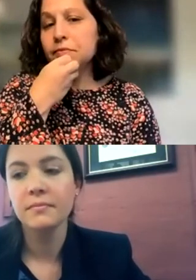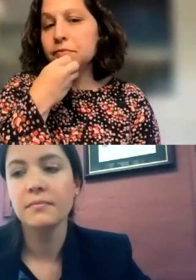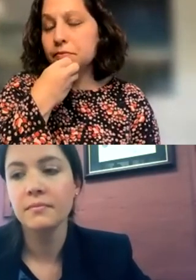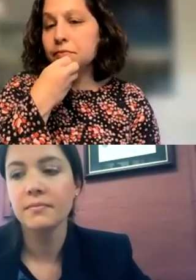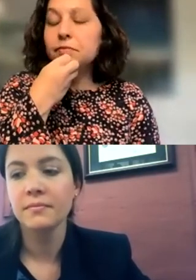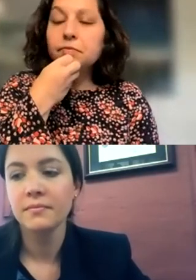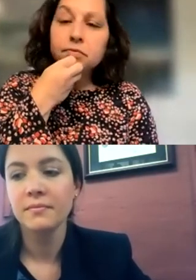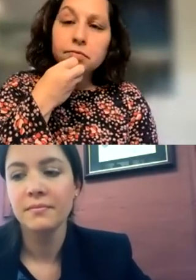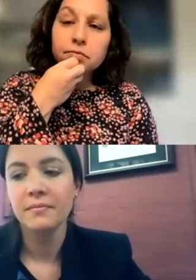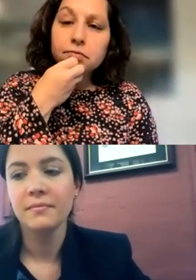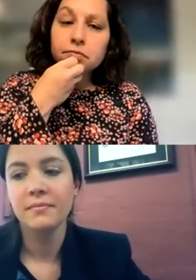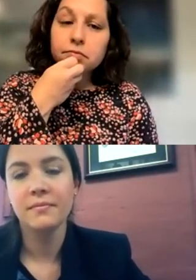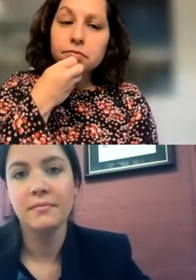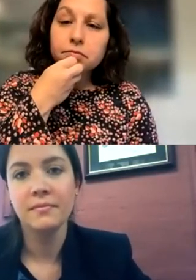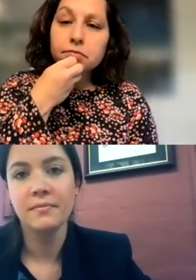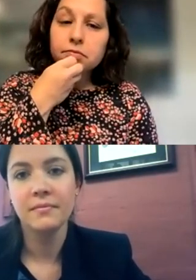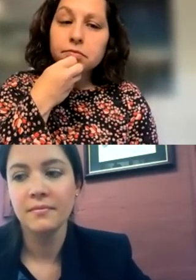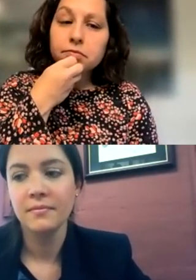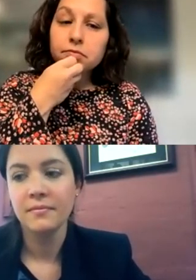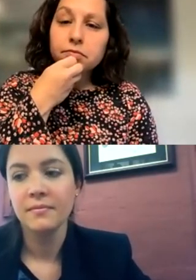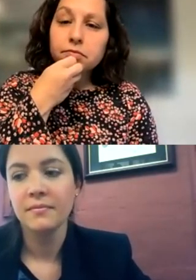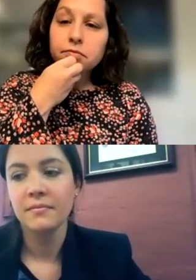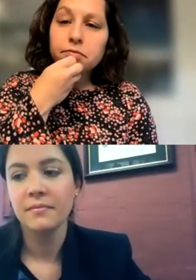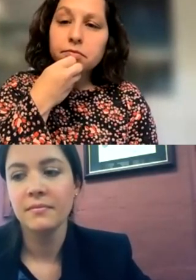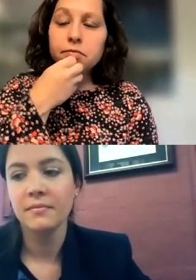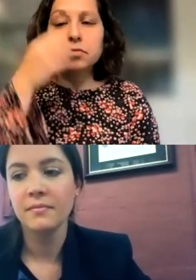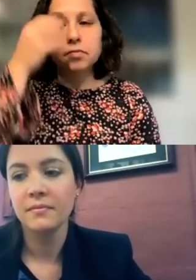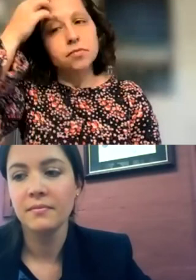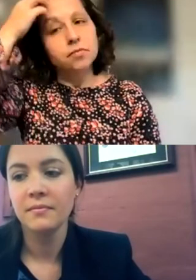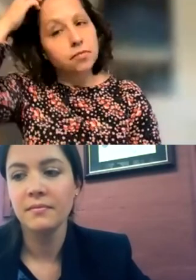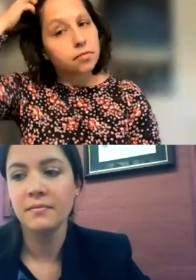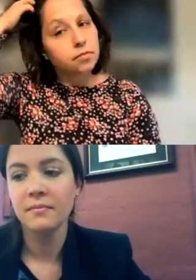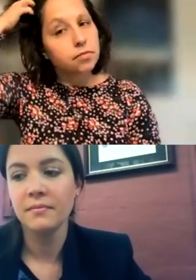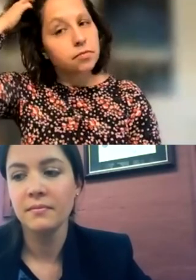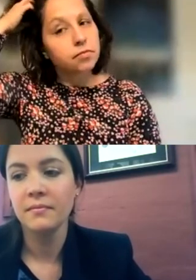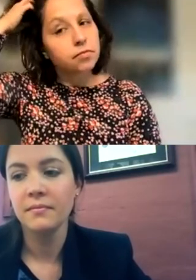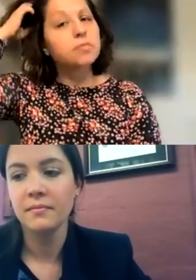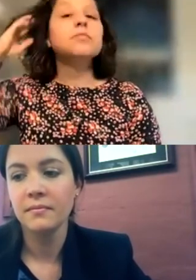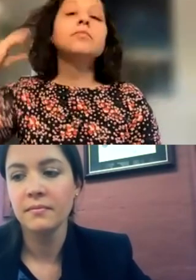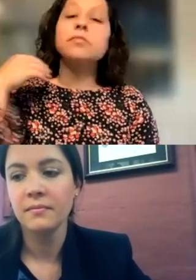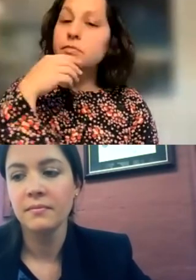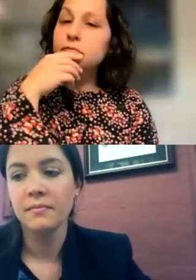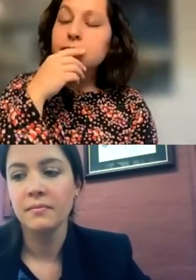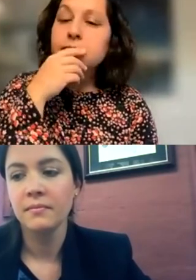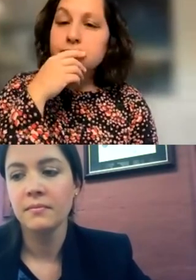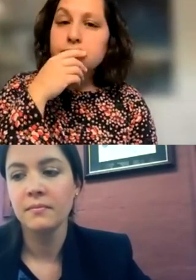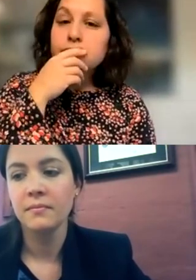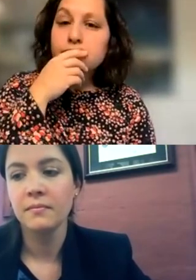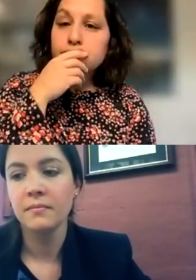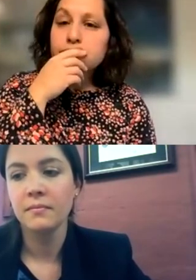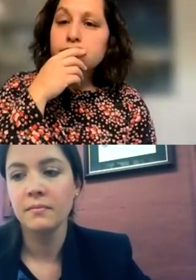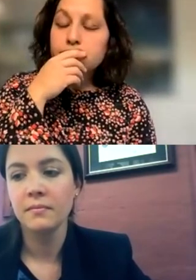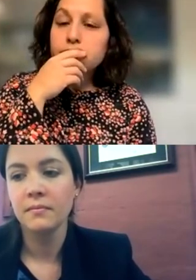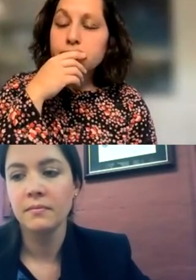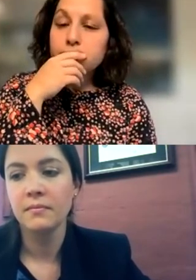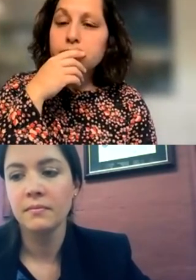And so I think the alums are less likely to say, you know, you really need to work on X